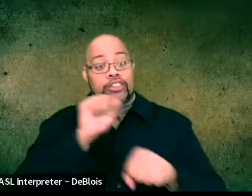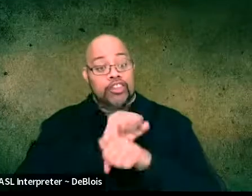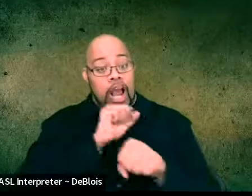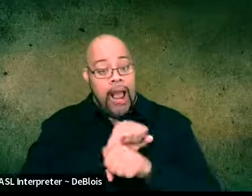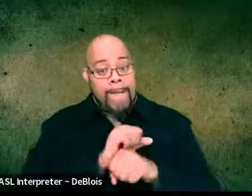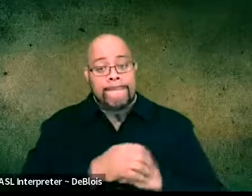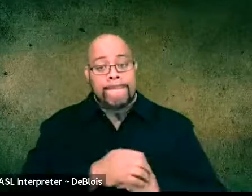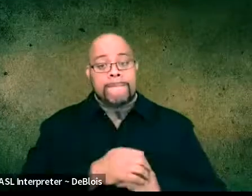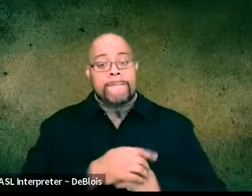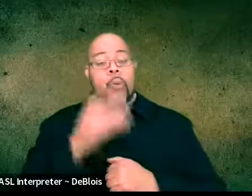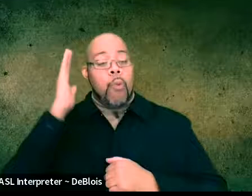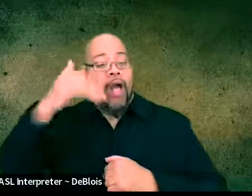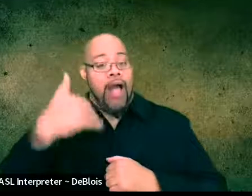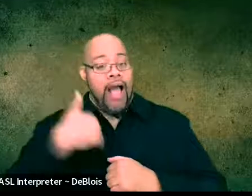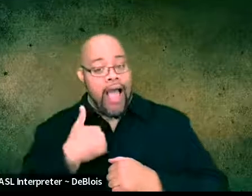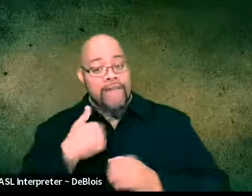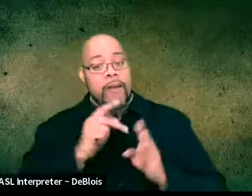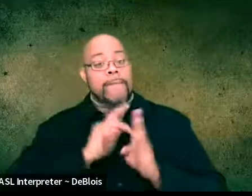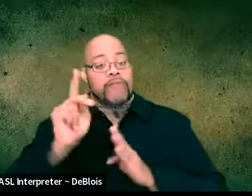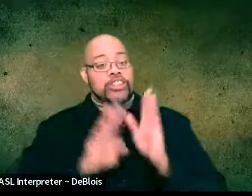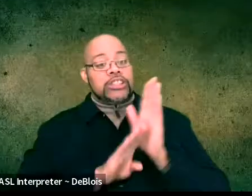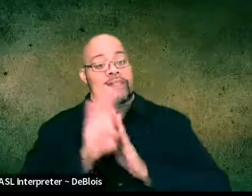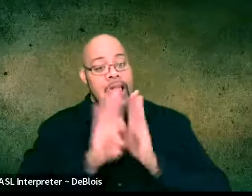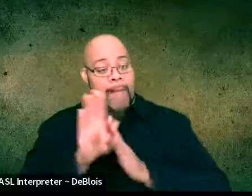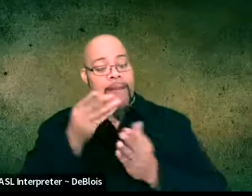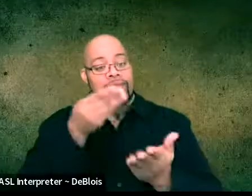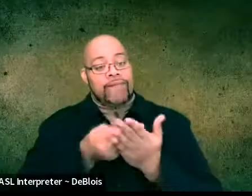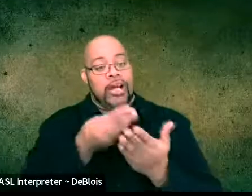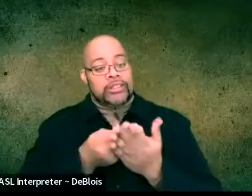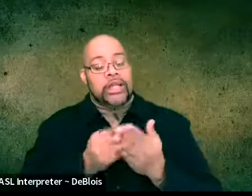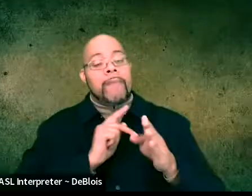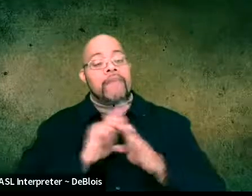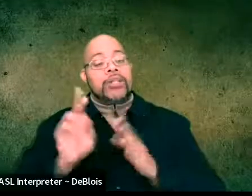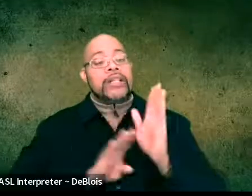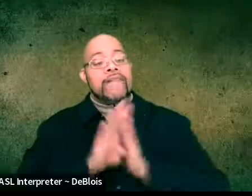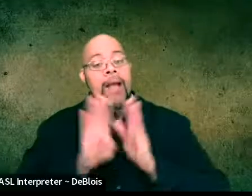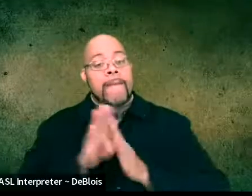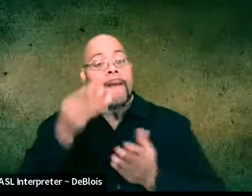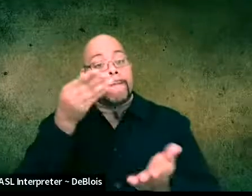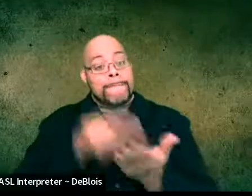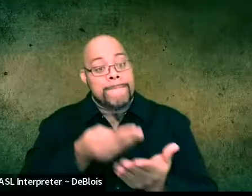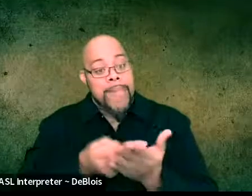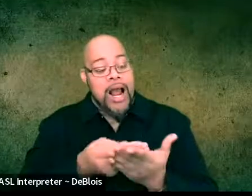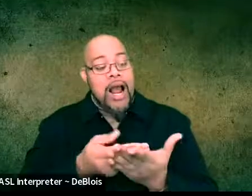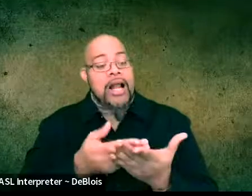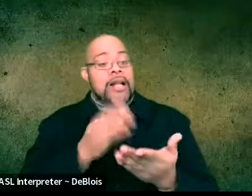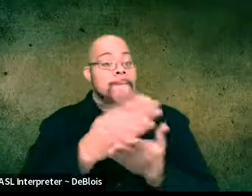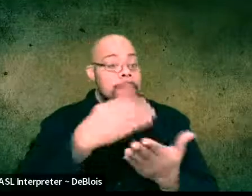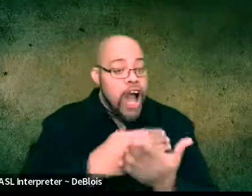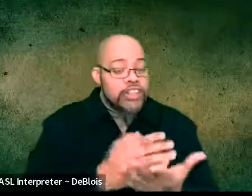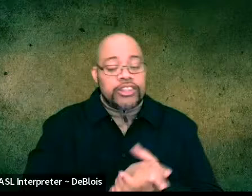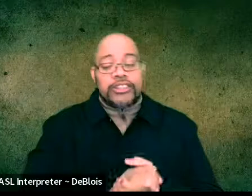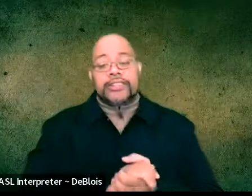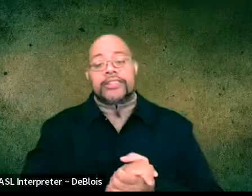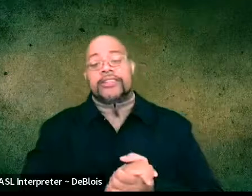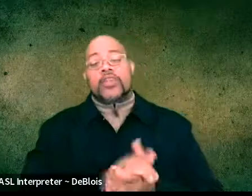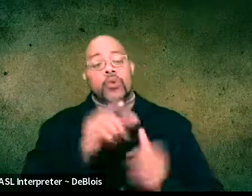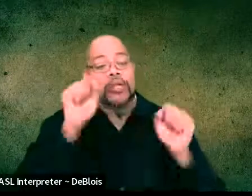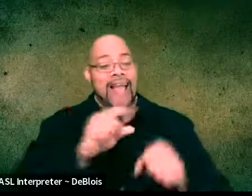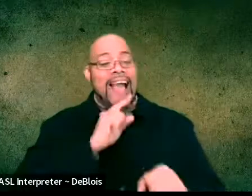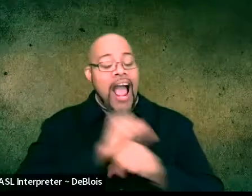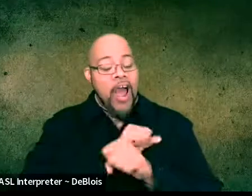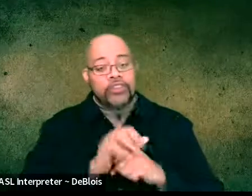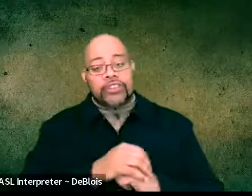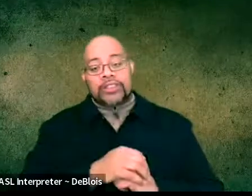jobs will have professional development funding or professional development monies or budgets or something that you can